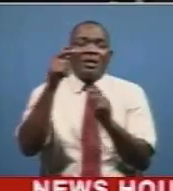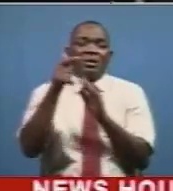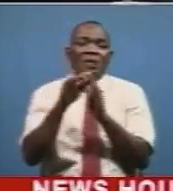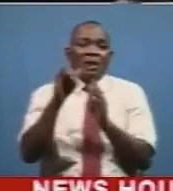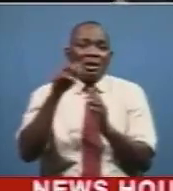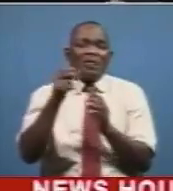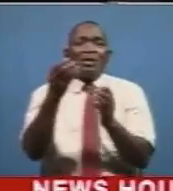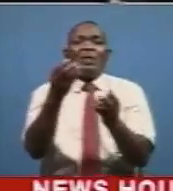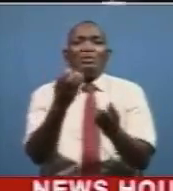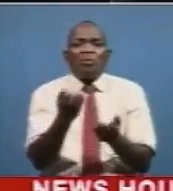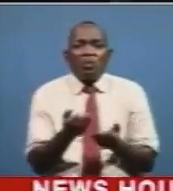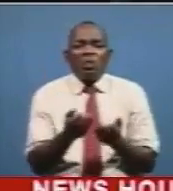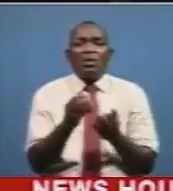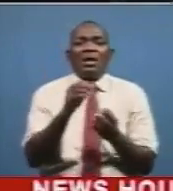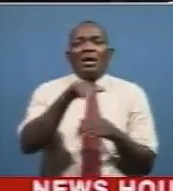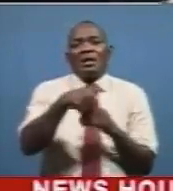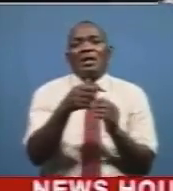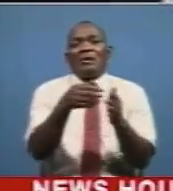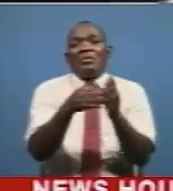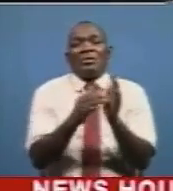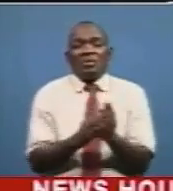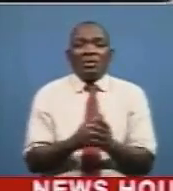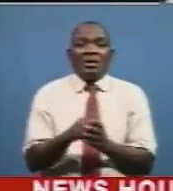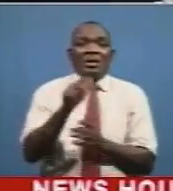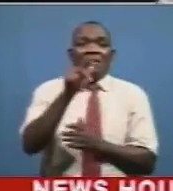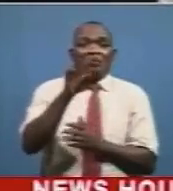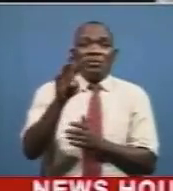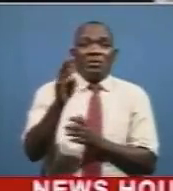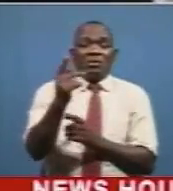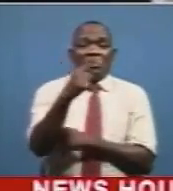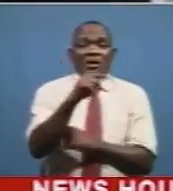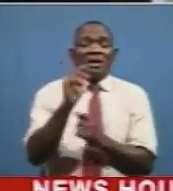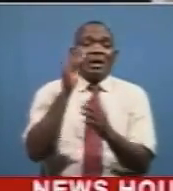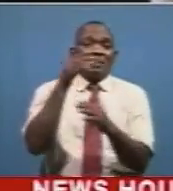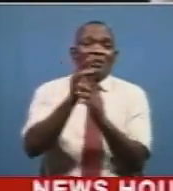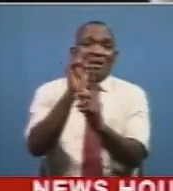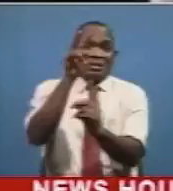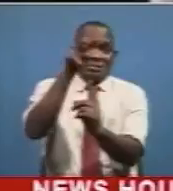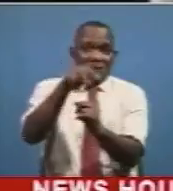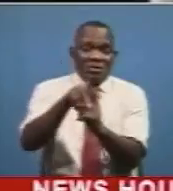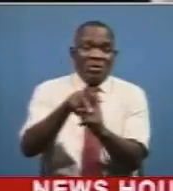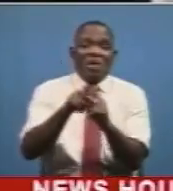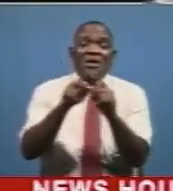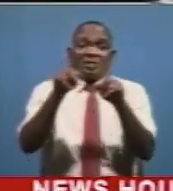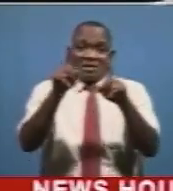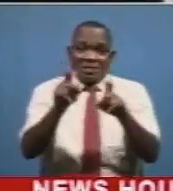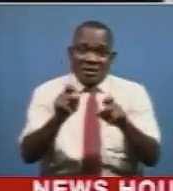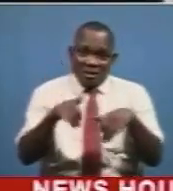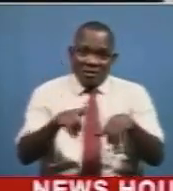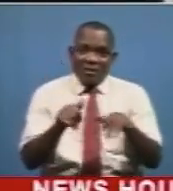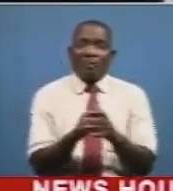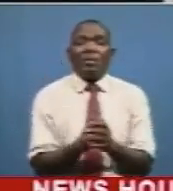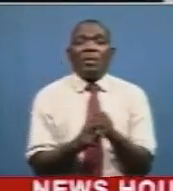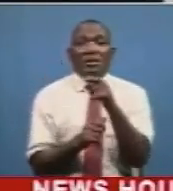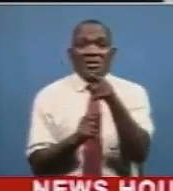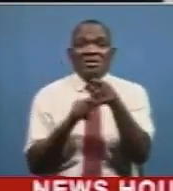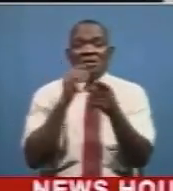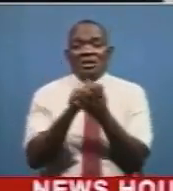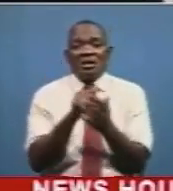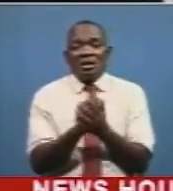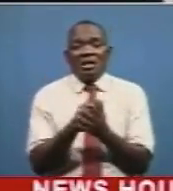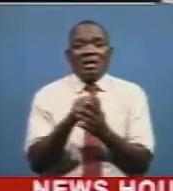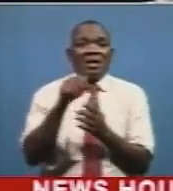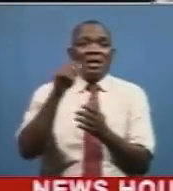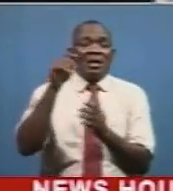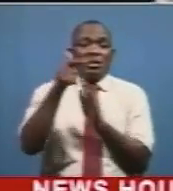now making such a request 34 days after filing the petition and when trial is underway. He said the